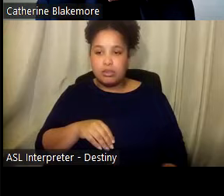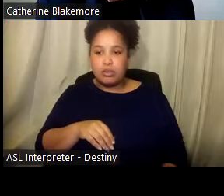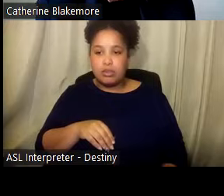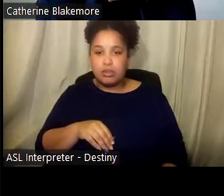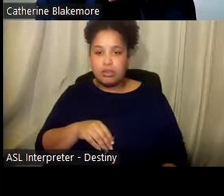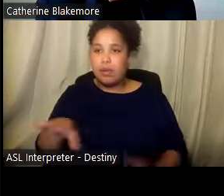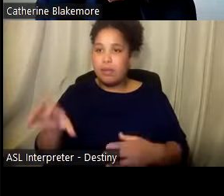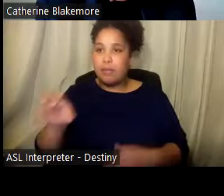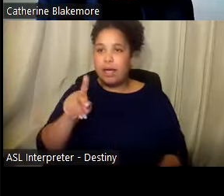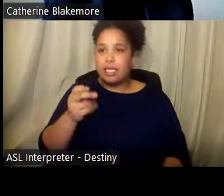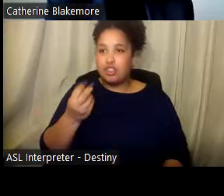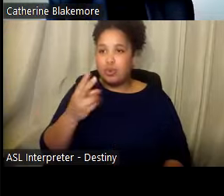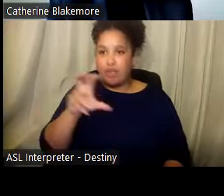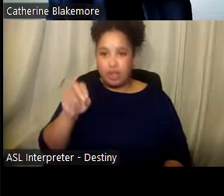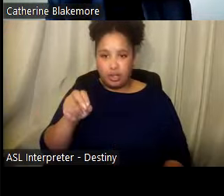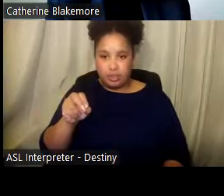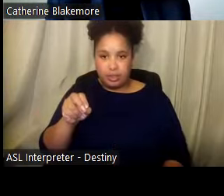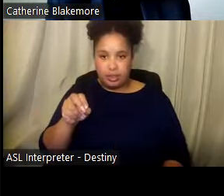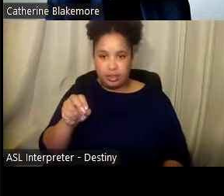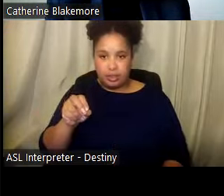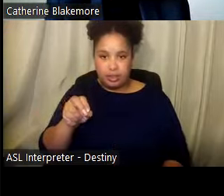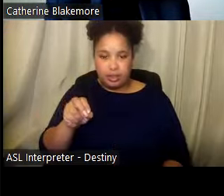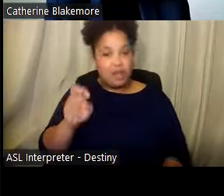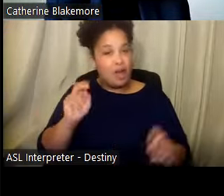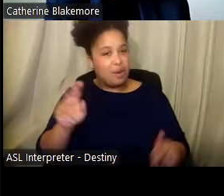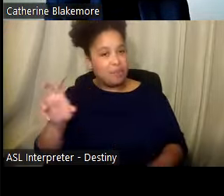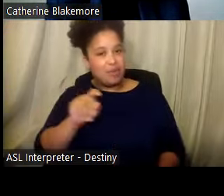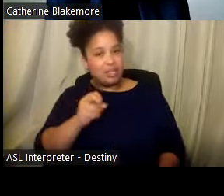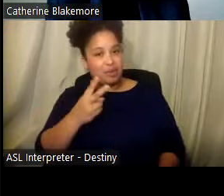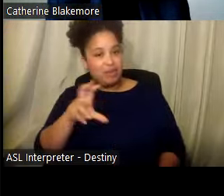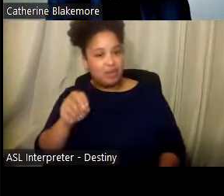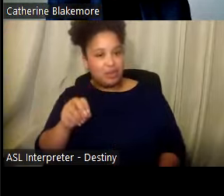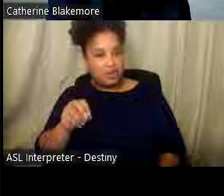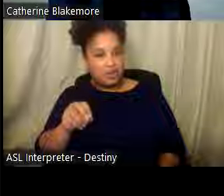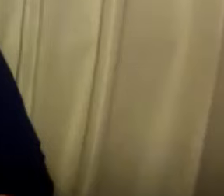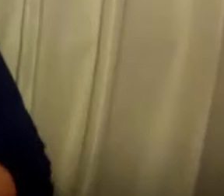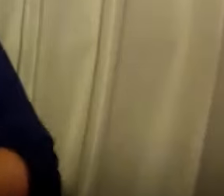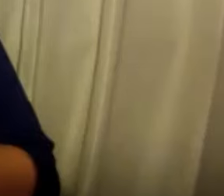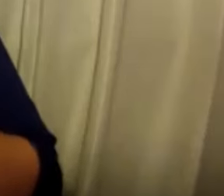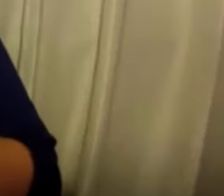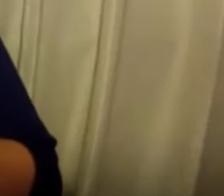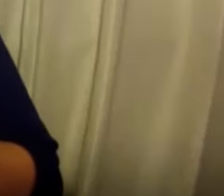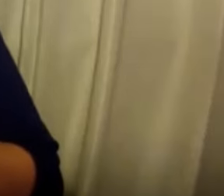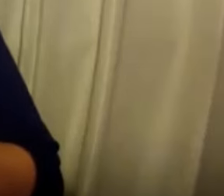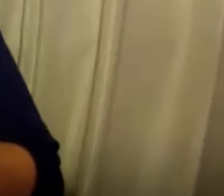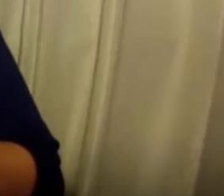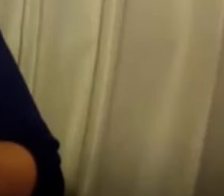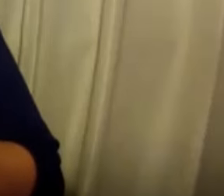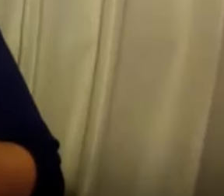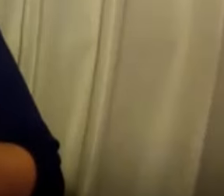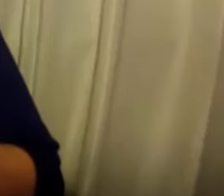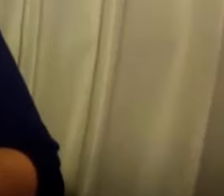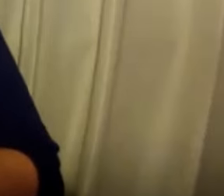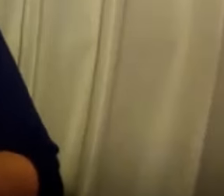at 12:30? We will be back at 12:30. So you get a nice lunch break and a break from